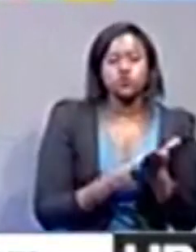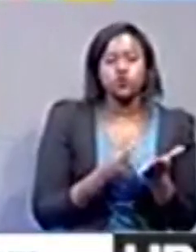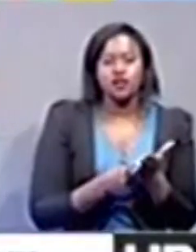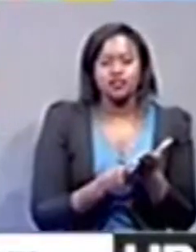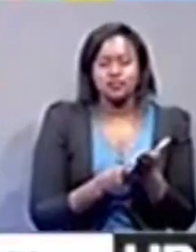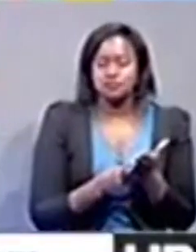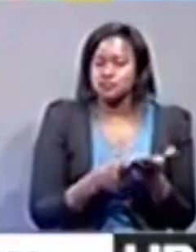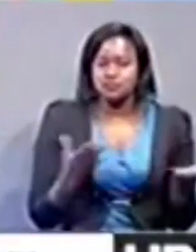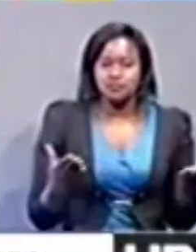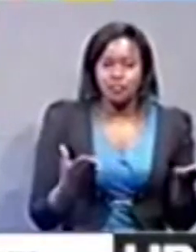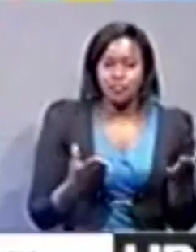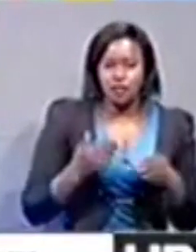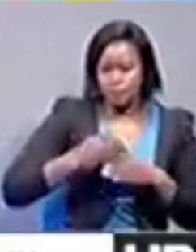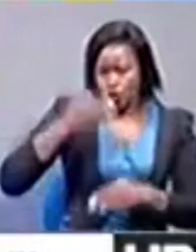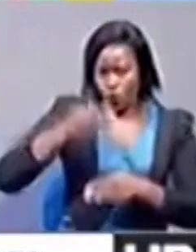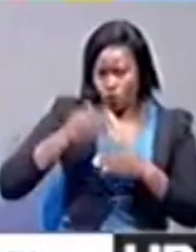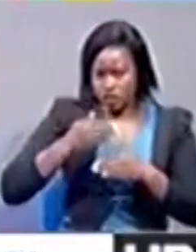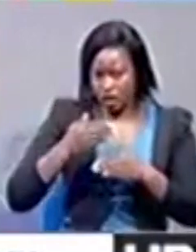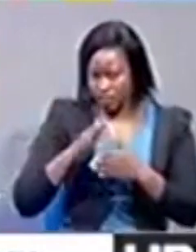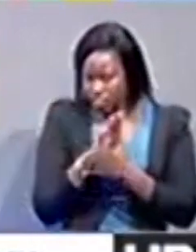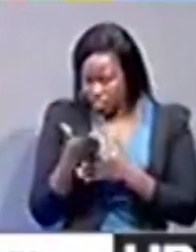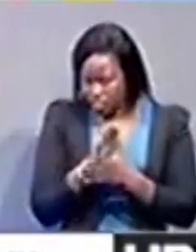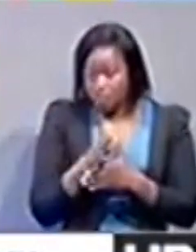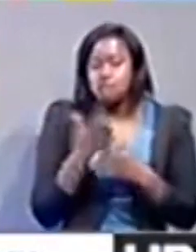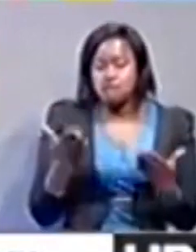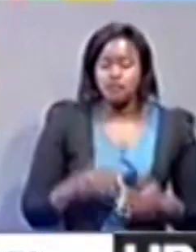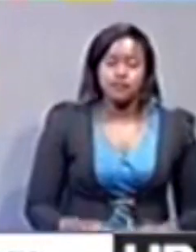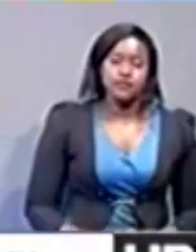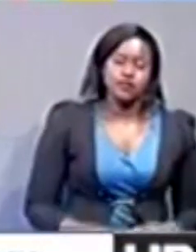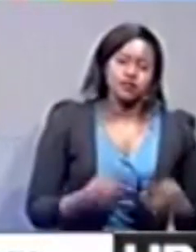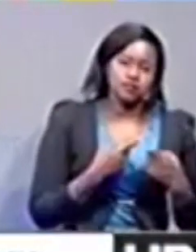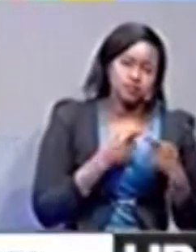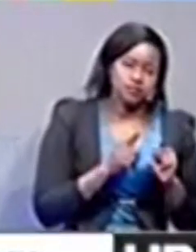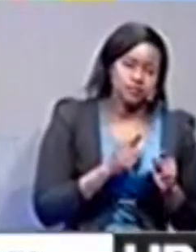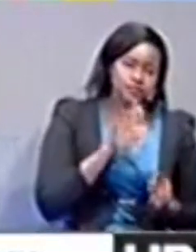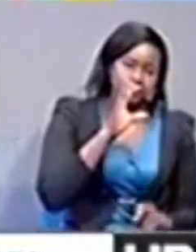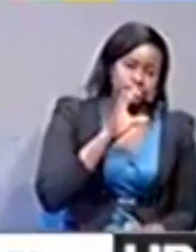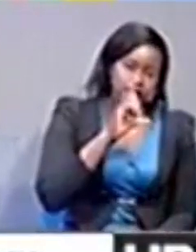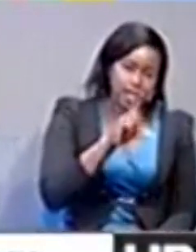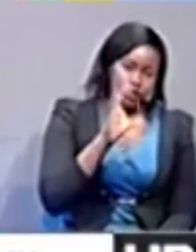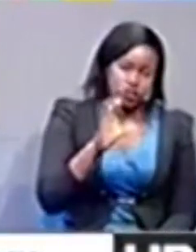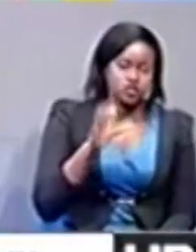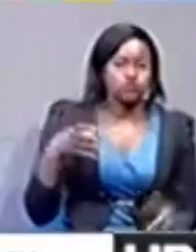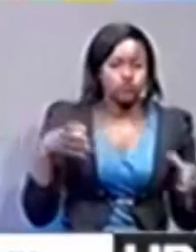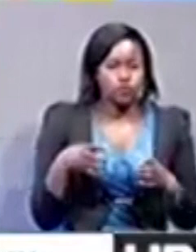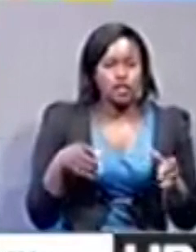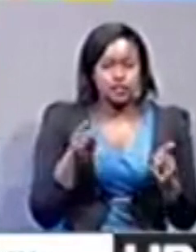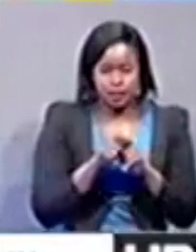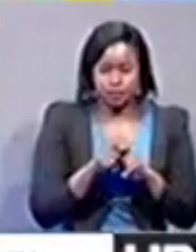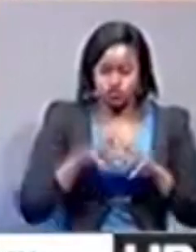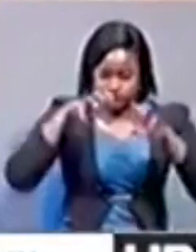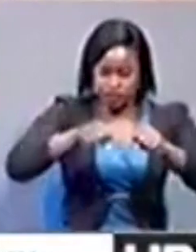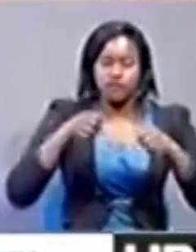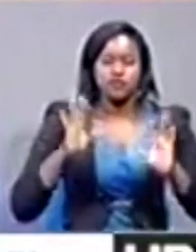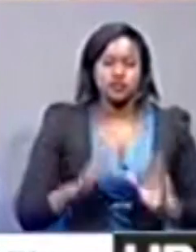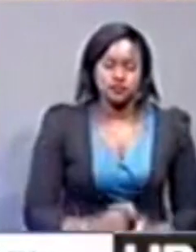that the borders. But the LOCs were able to get hold of them.